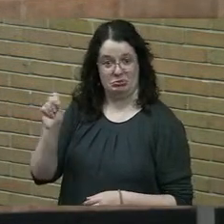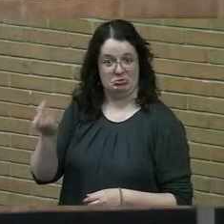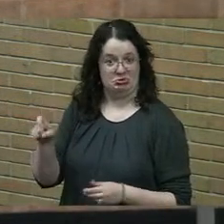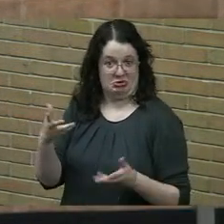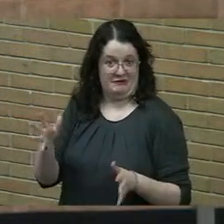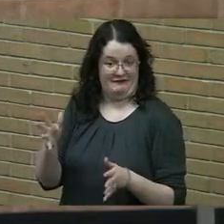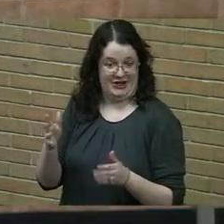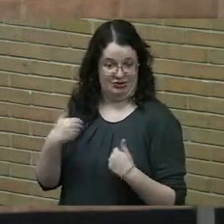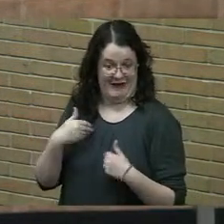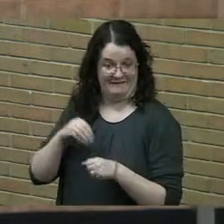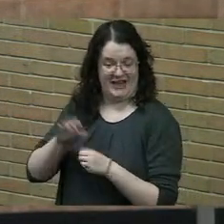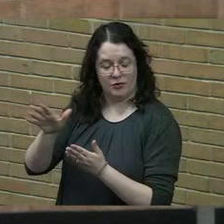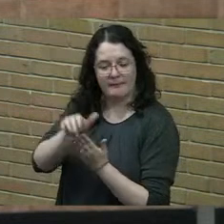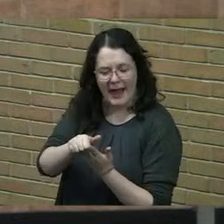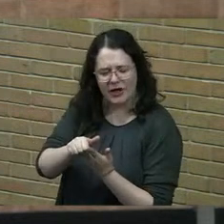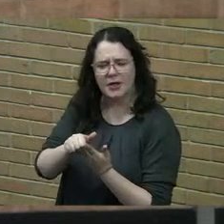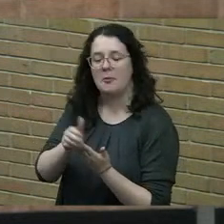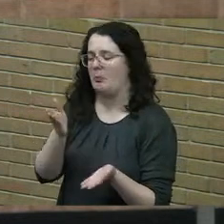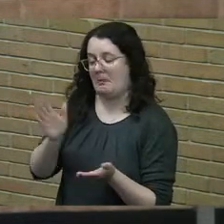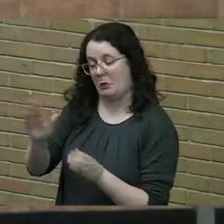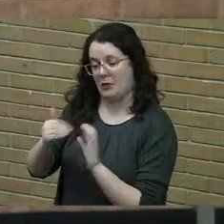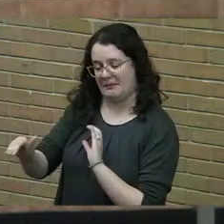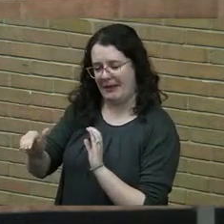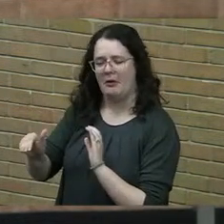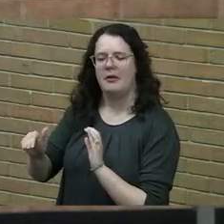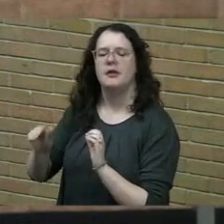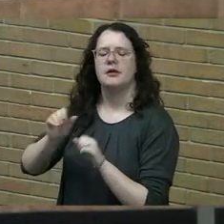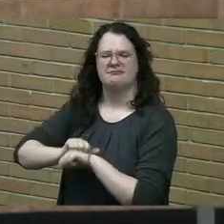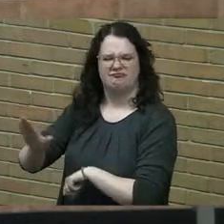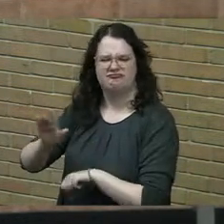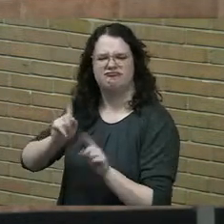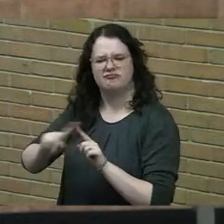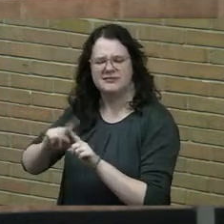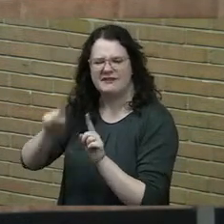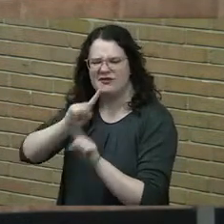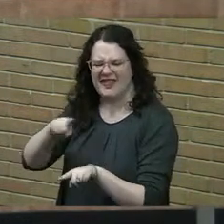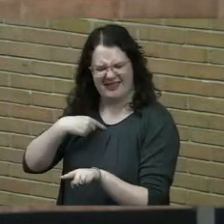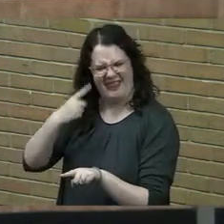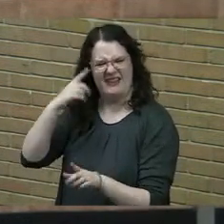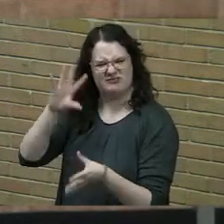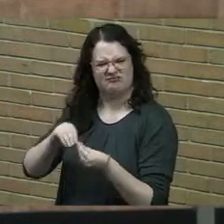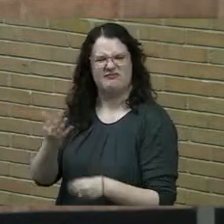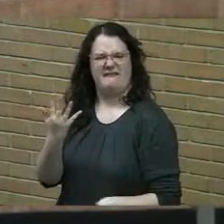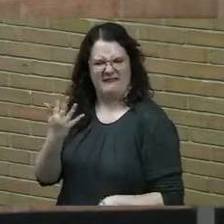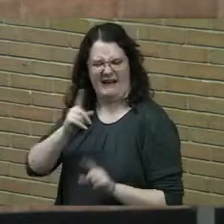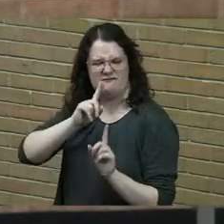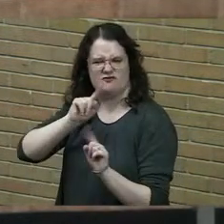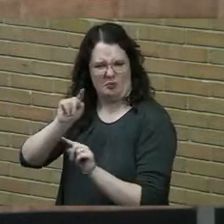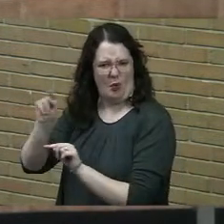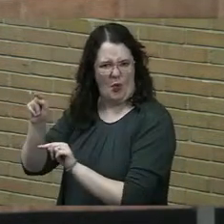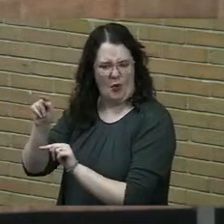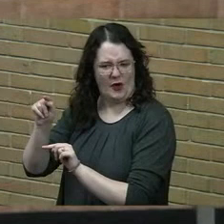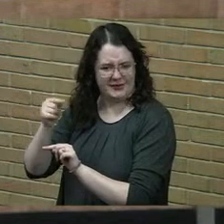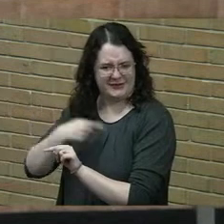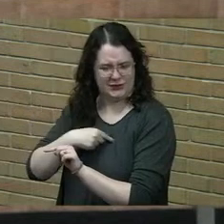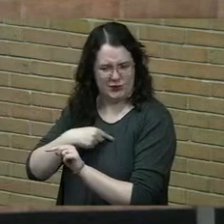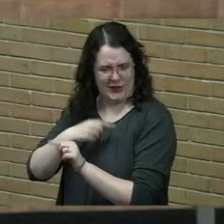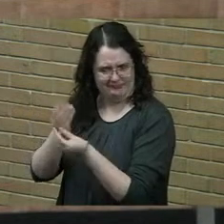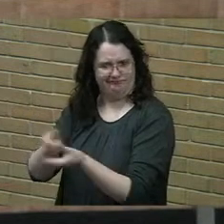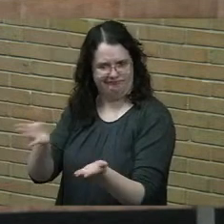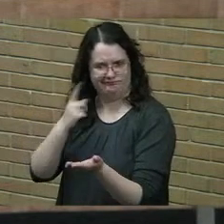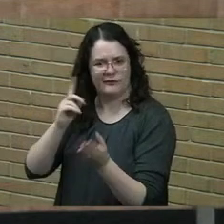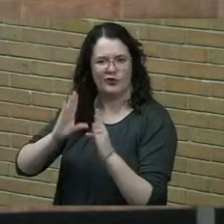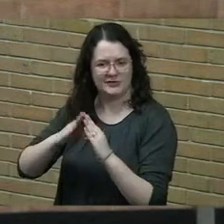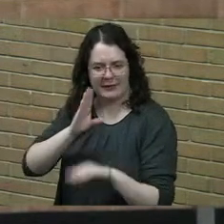email today various reports. So I think there were a total of 5 reports that we've issued for the town of Brighton.